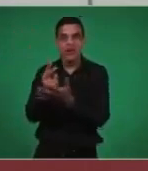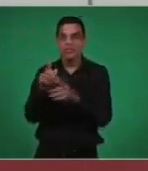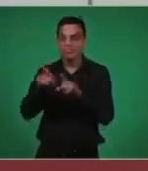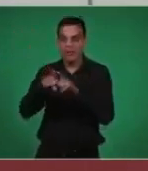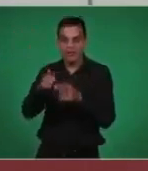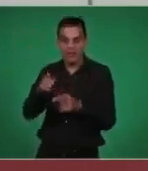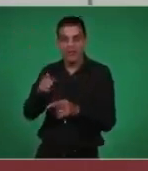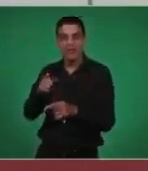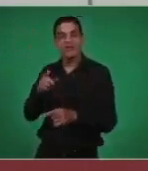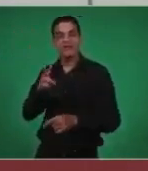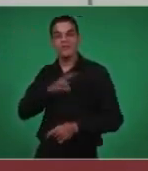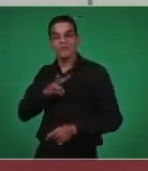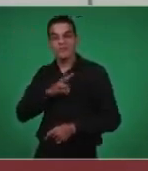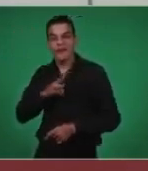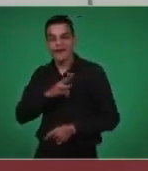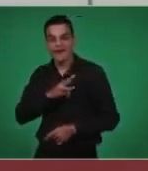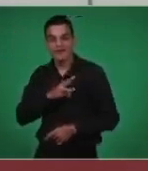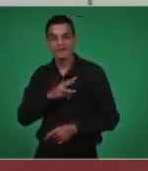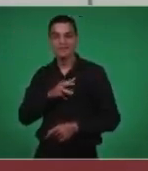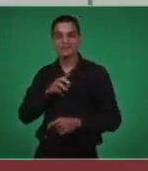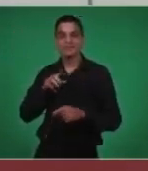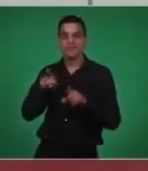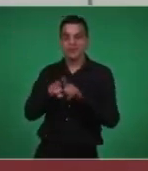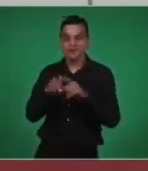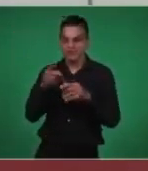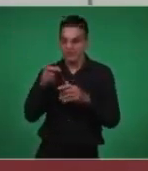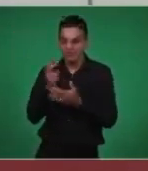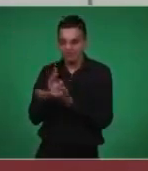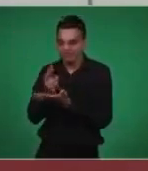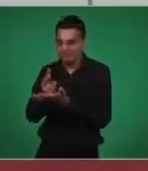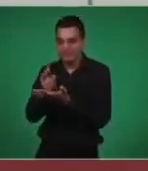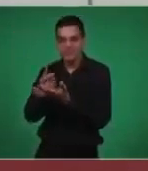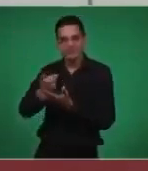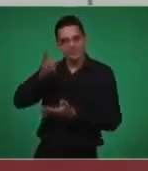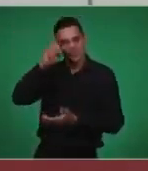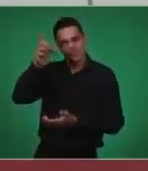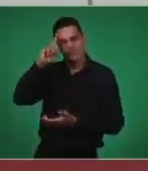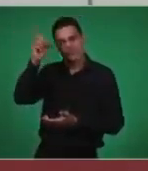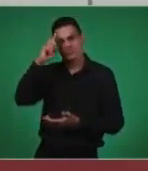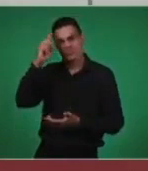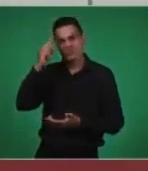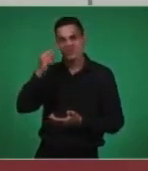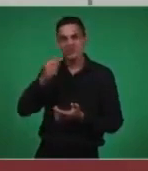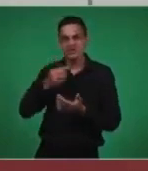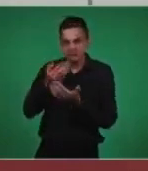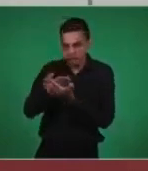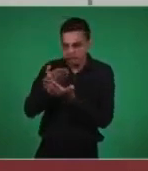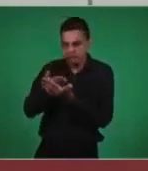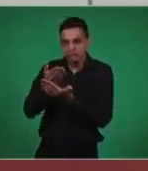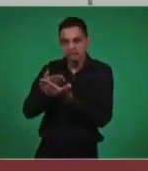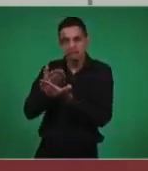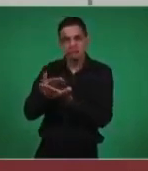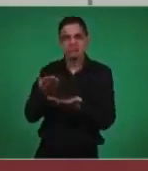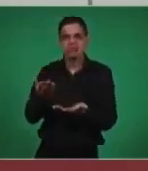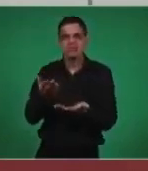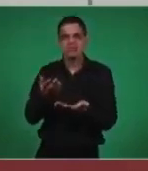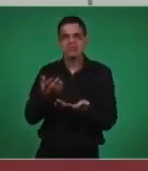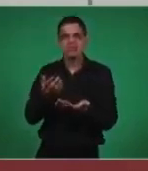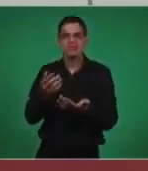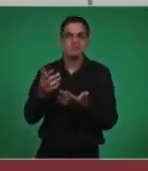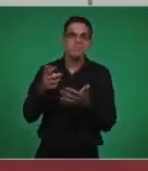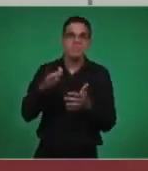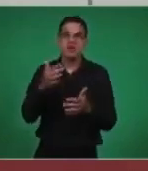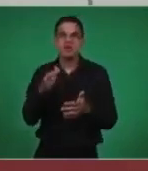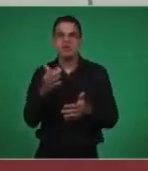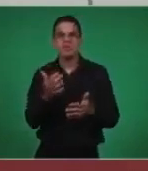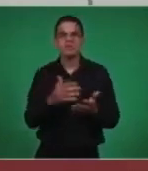maintained and during high school, which is routine of studying, has to be greater